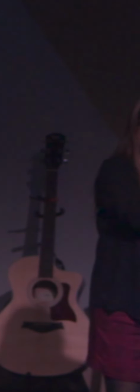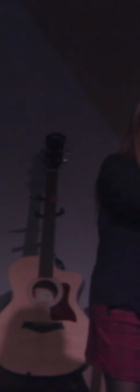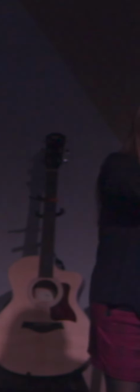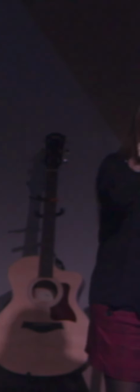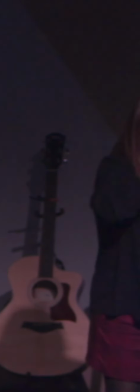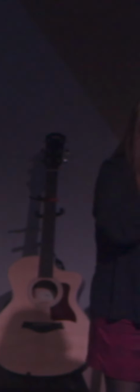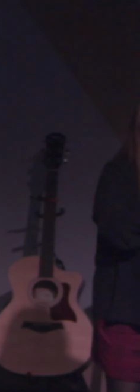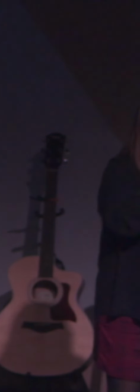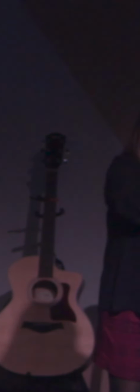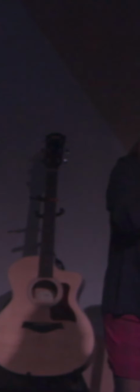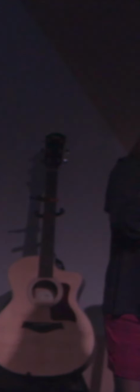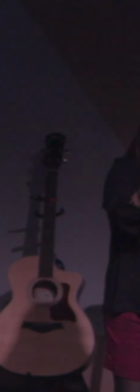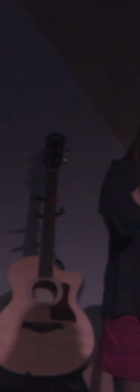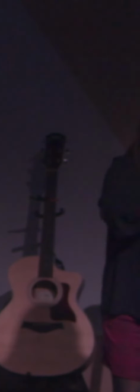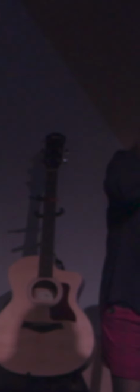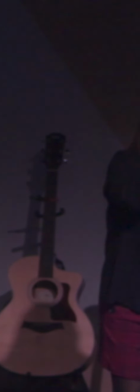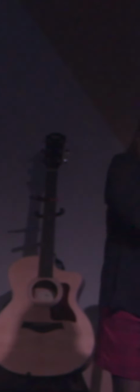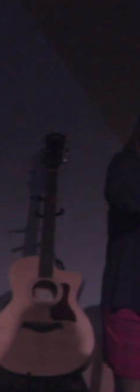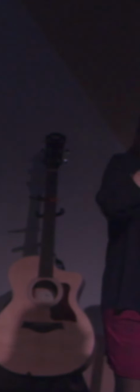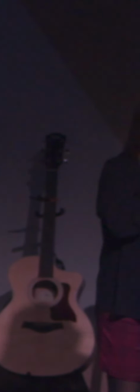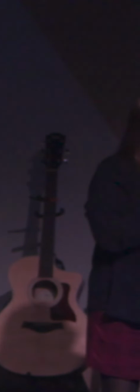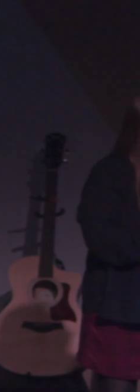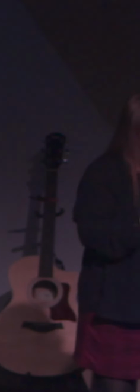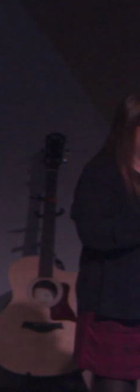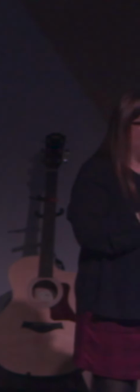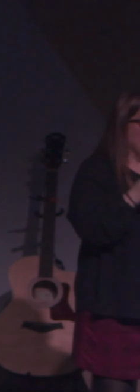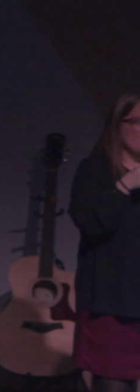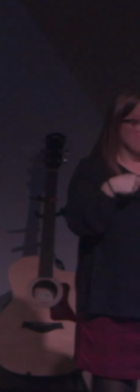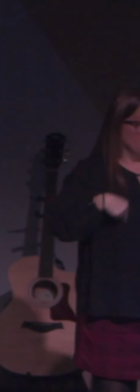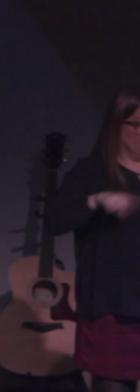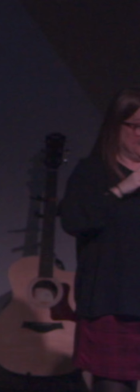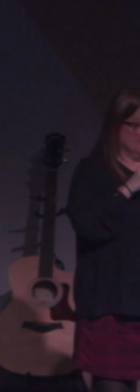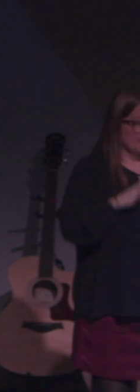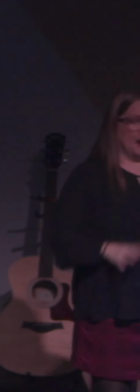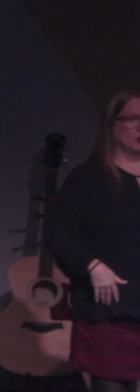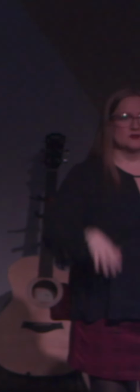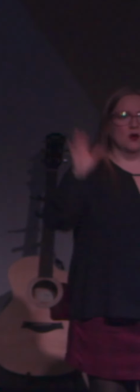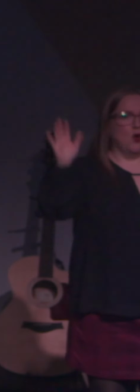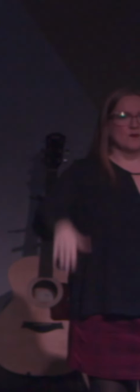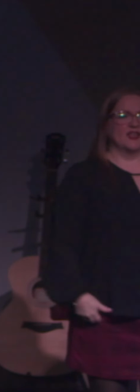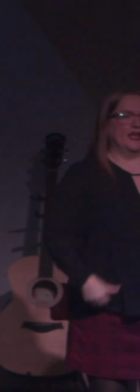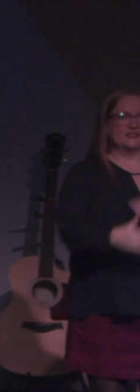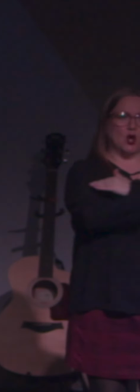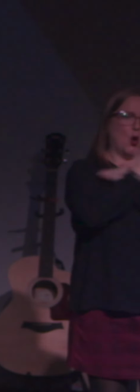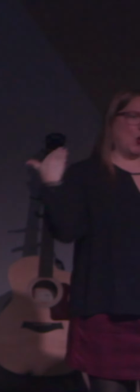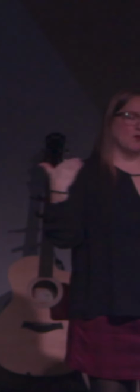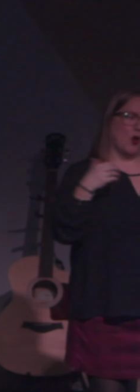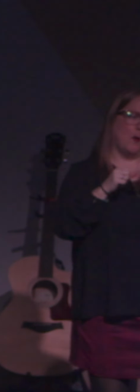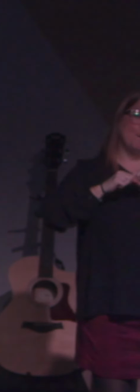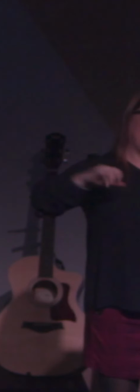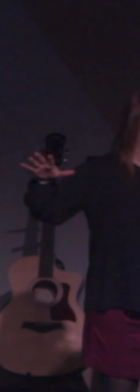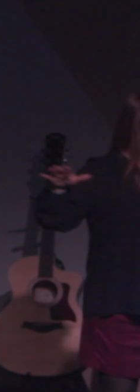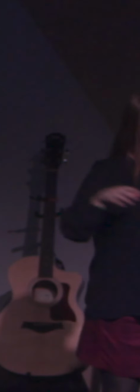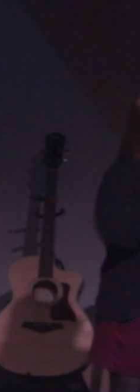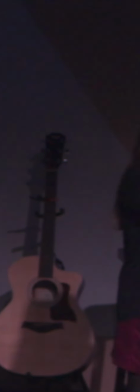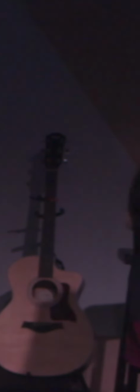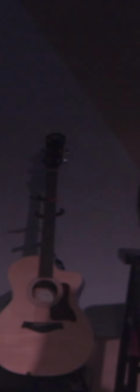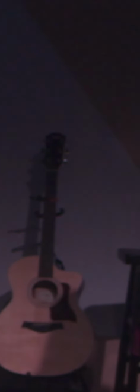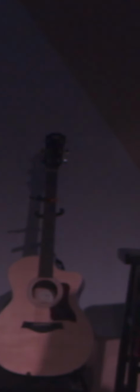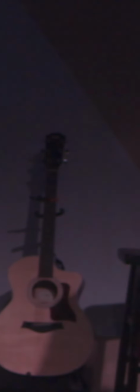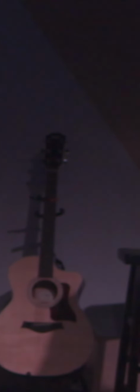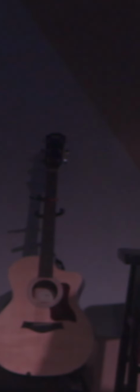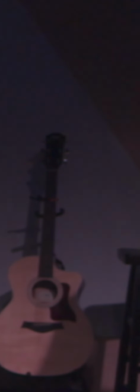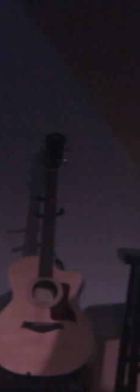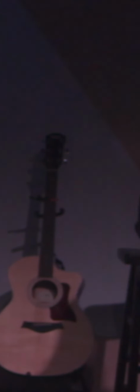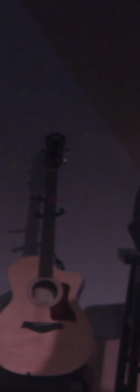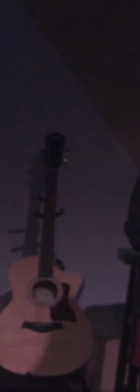How could Jesus dying on a cross be a good thing? They scattered. It's over. They went back to fishing. They went back and did their own. How